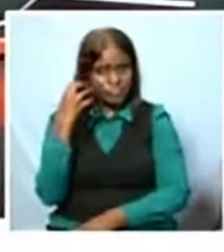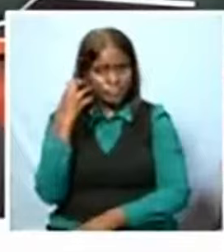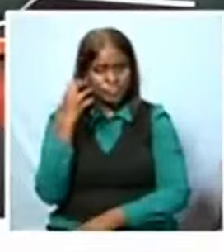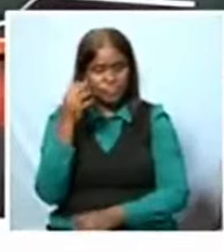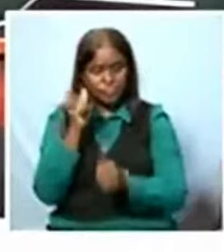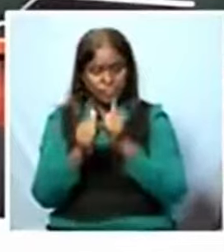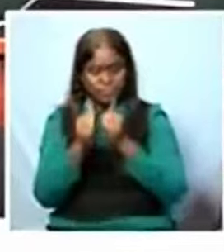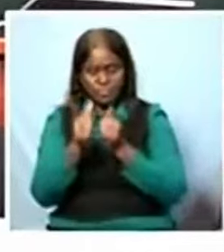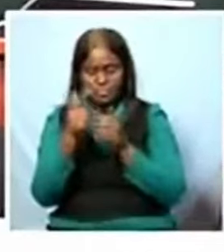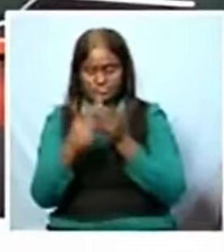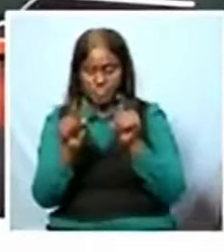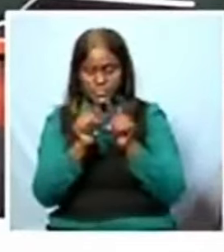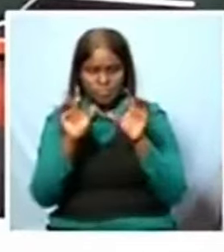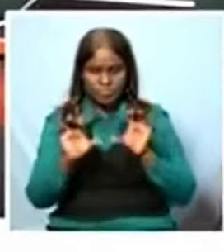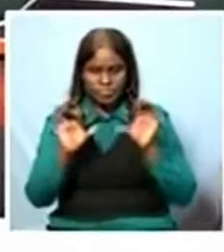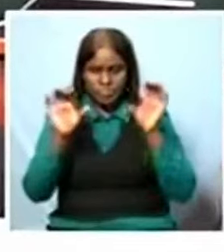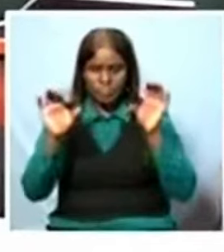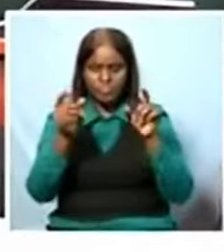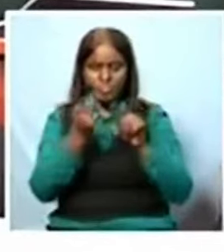which was allocated by the Constituency Development Fund.